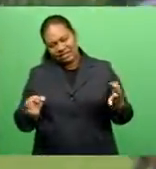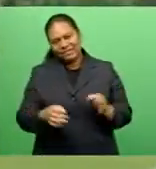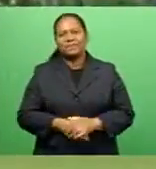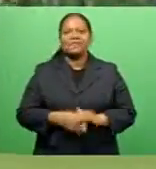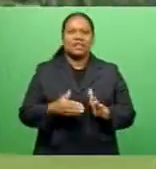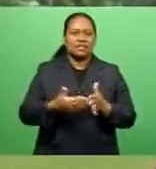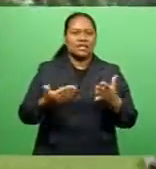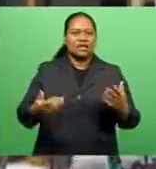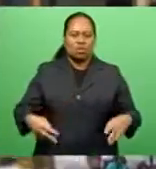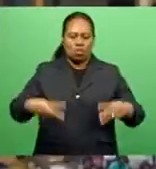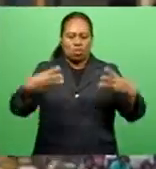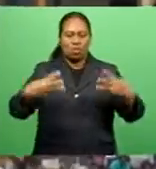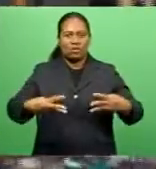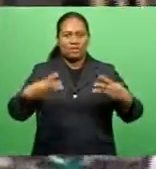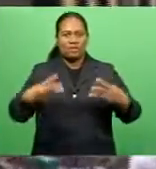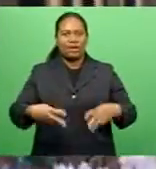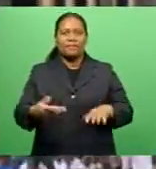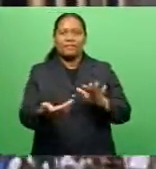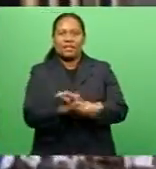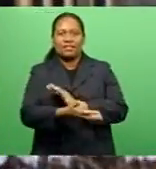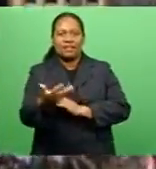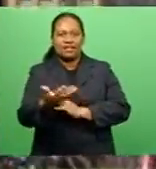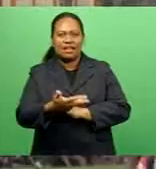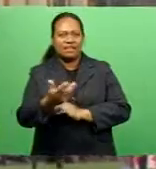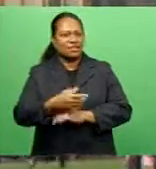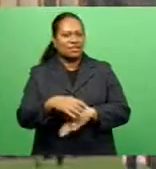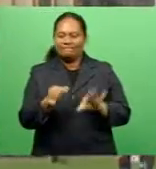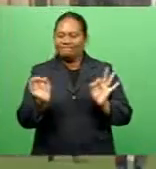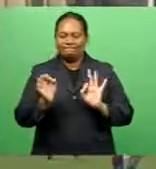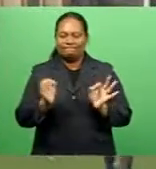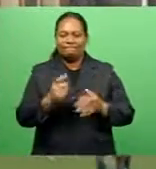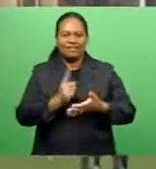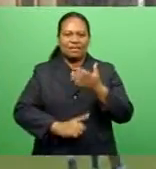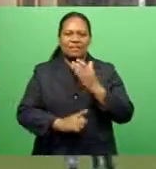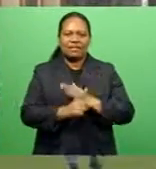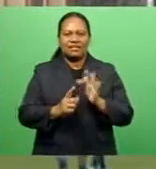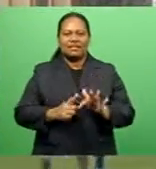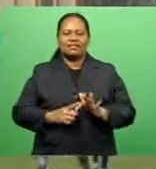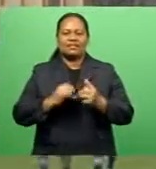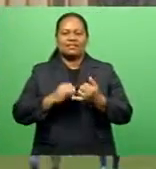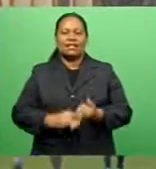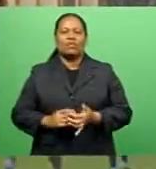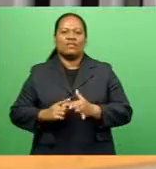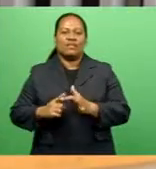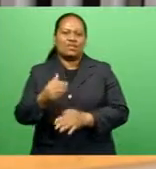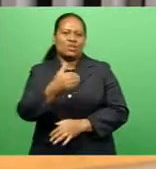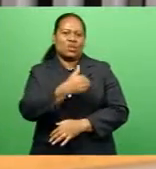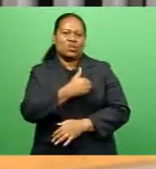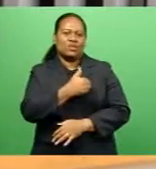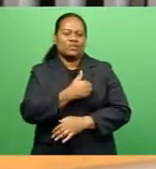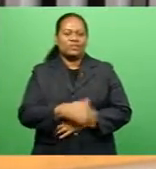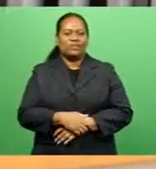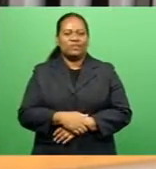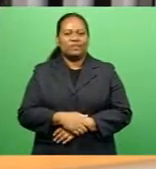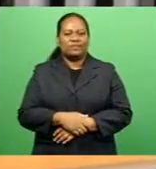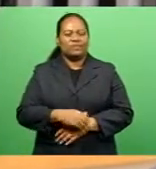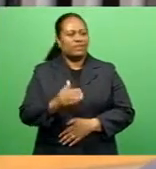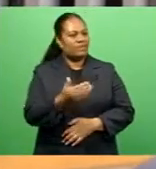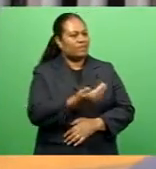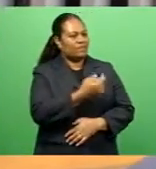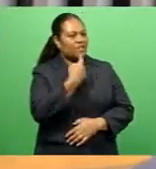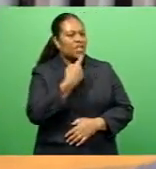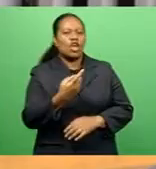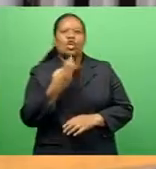will be no quarterfinals for the under-19 grade in the Southeast Zone. There are 2 pools in the